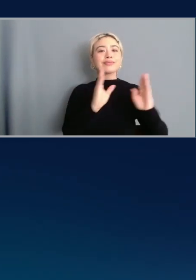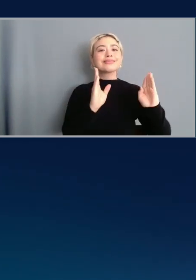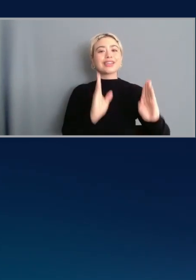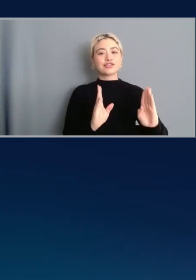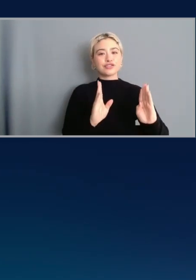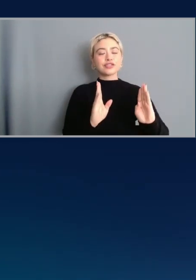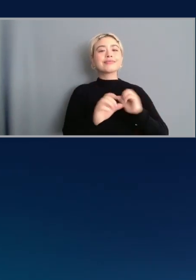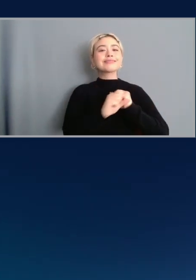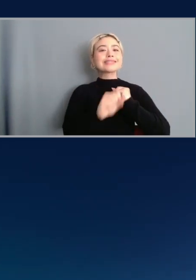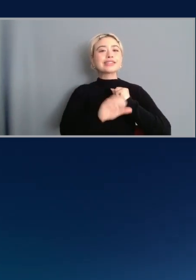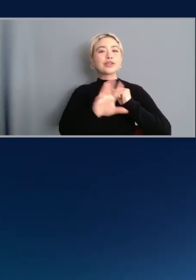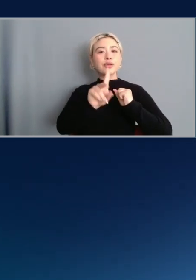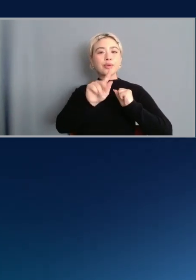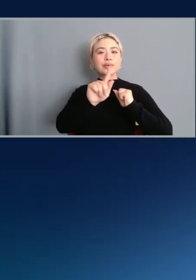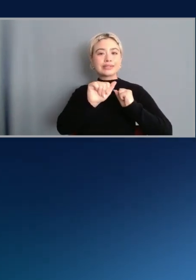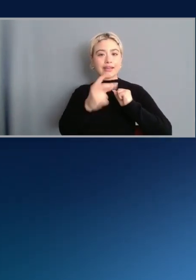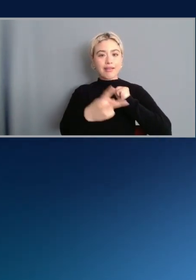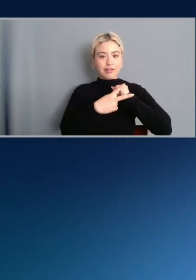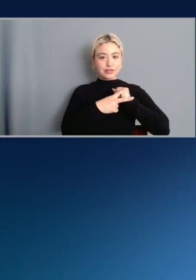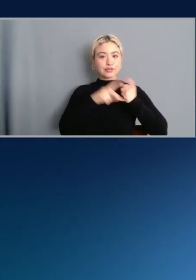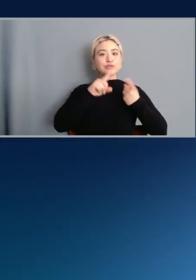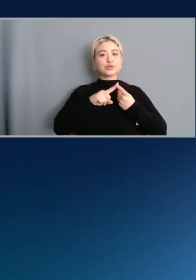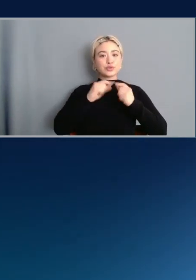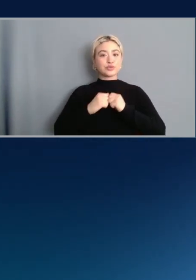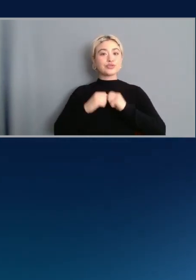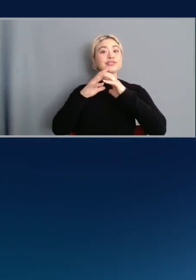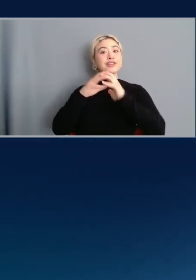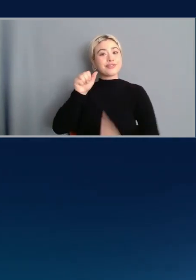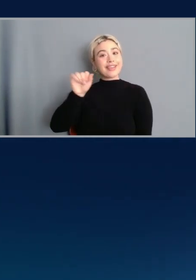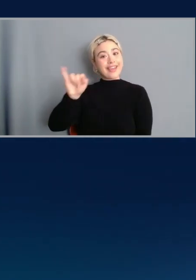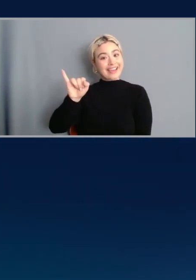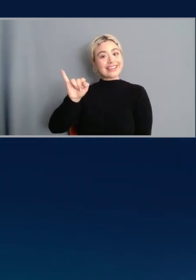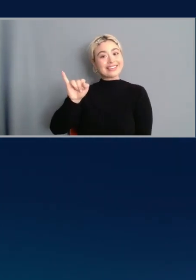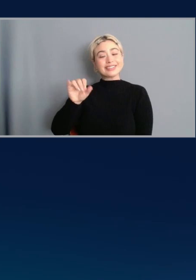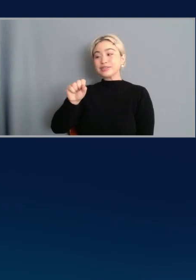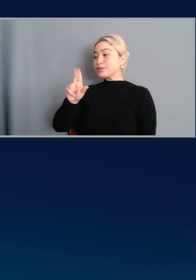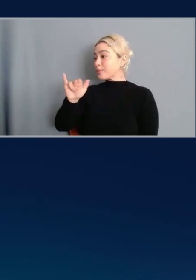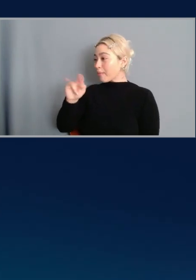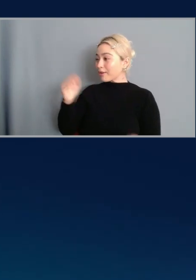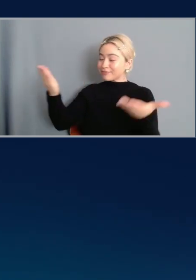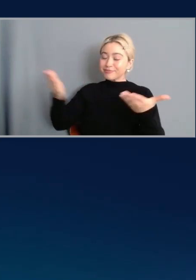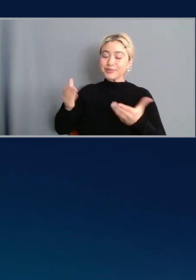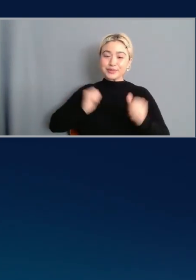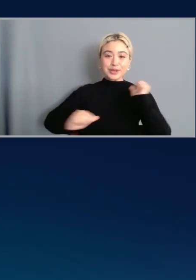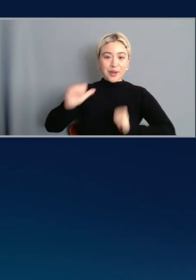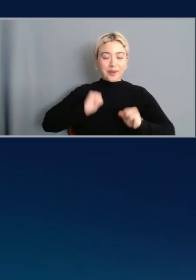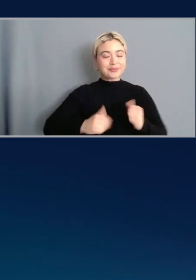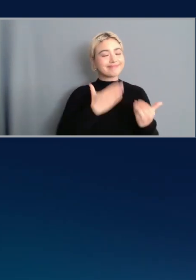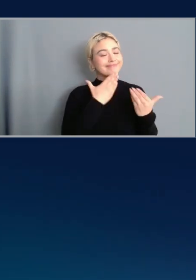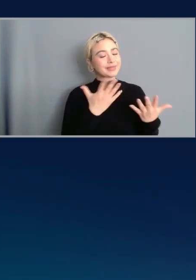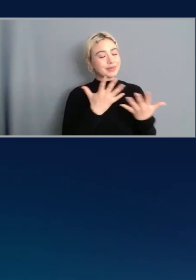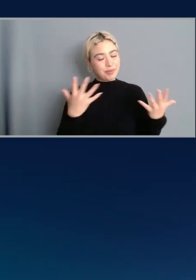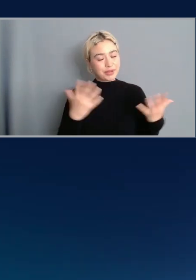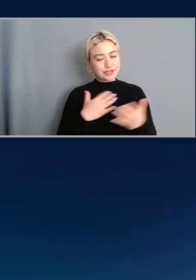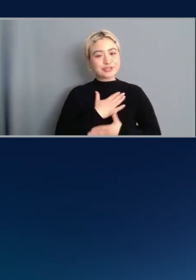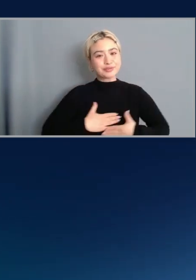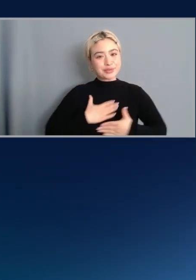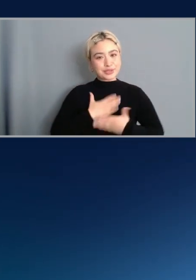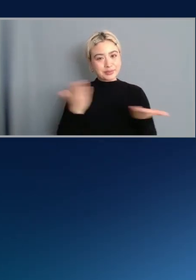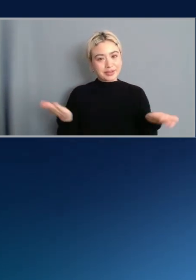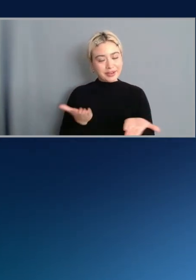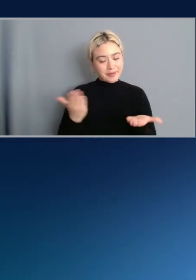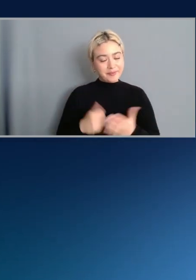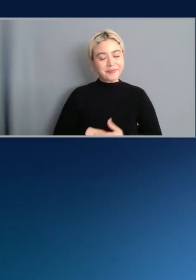extending your data architecture to generative AI. So Suman, welcome to the show. Thank you so much. Pleasure to be here. Yeah.